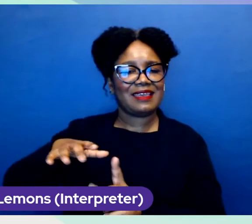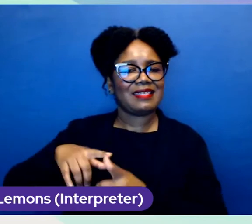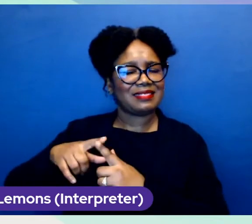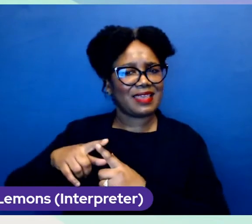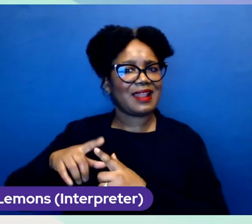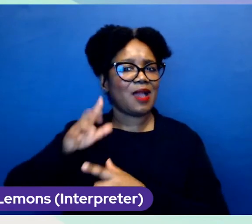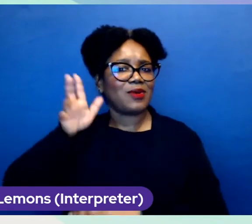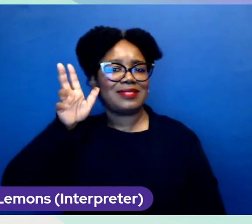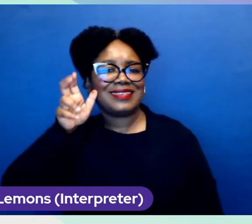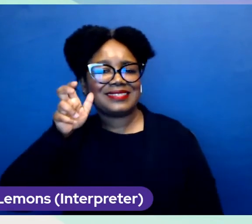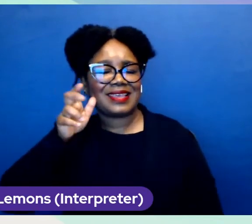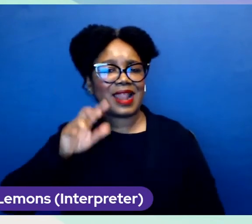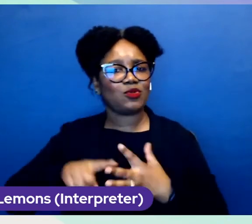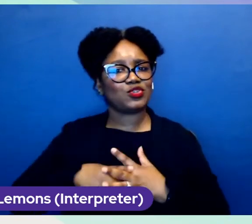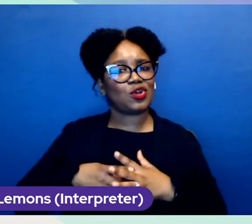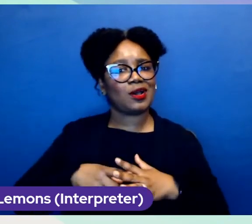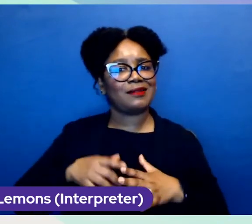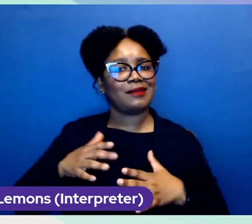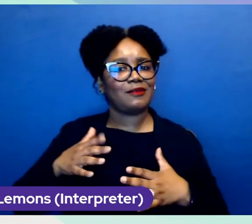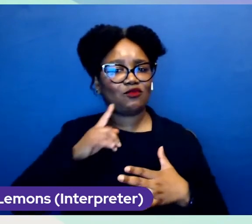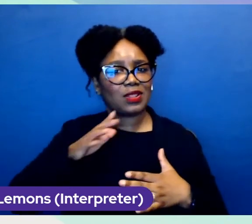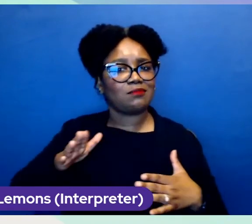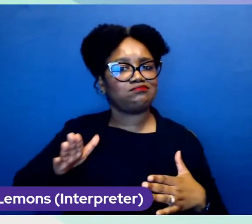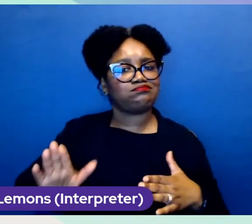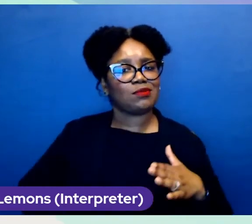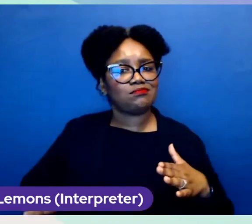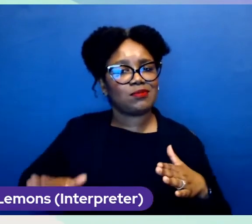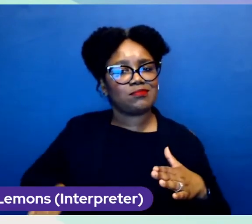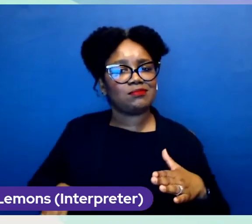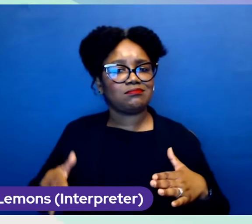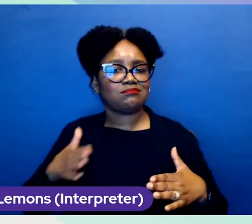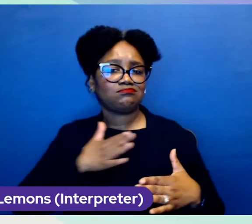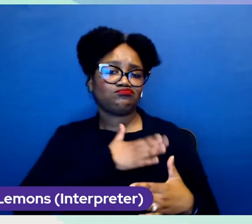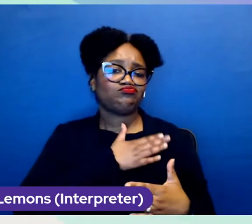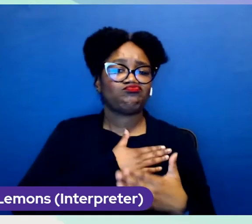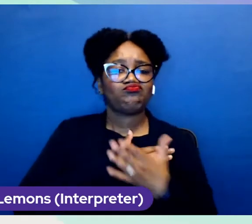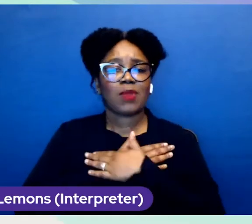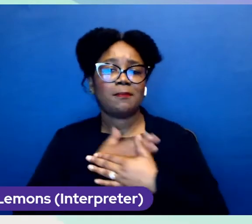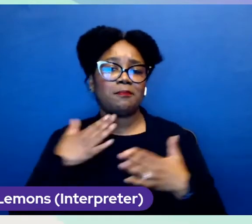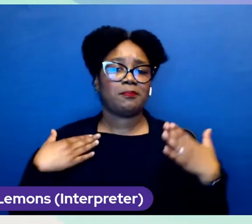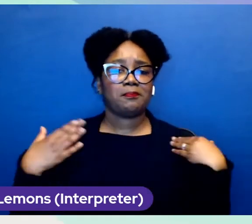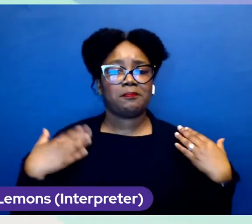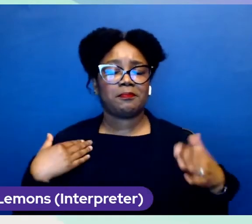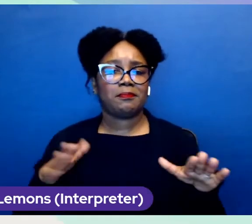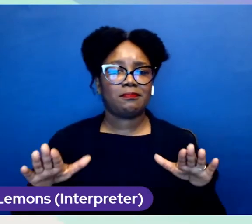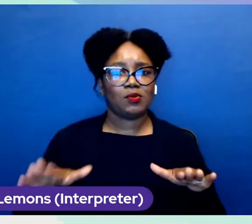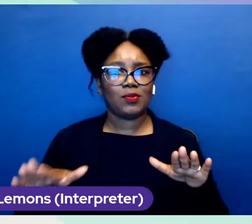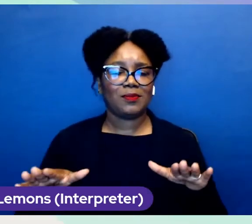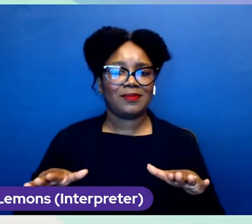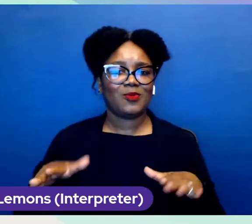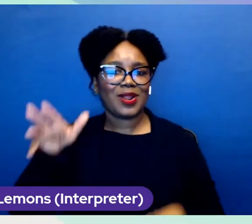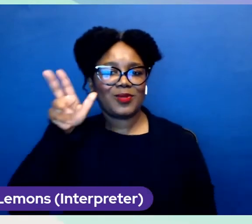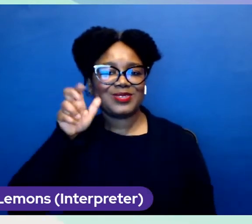my thighs, my chest, you know, and everything else that I could find around me. And long story short, that was the start